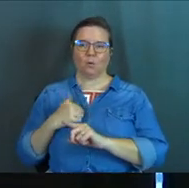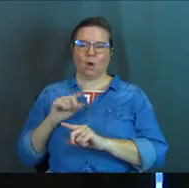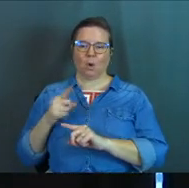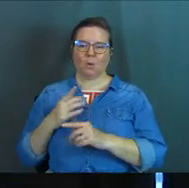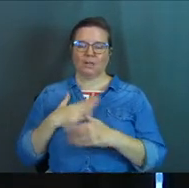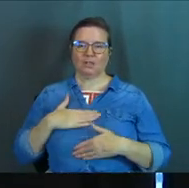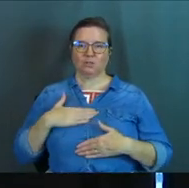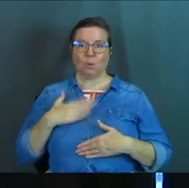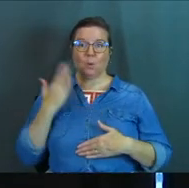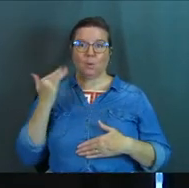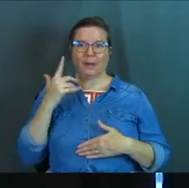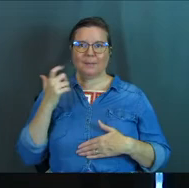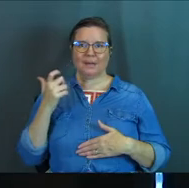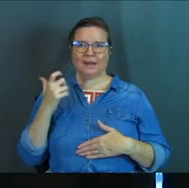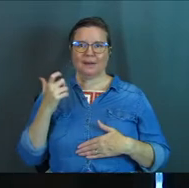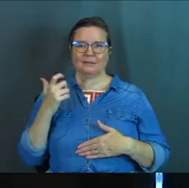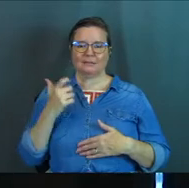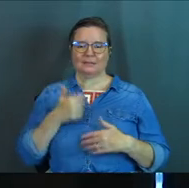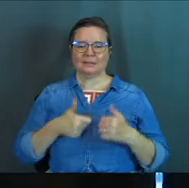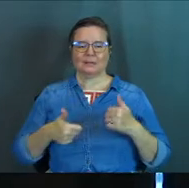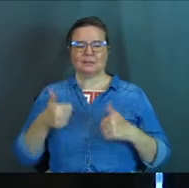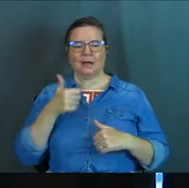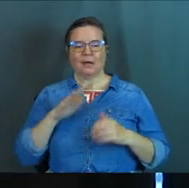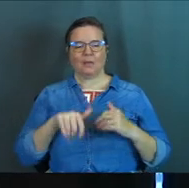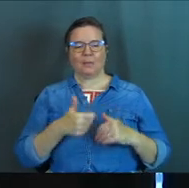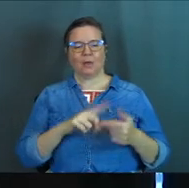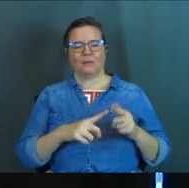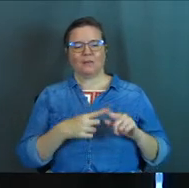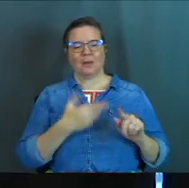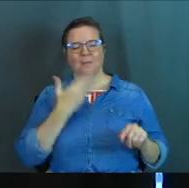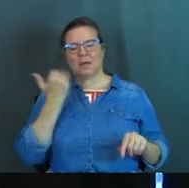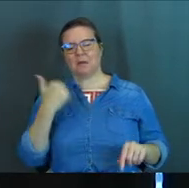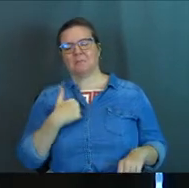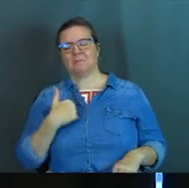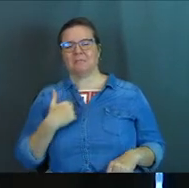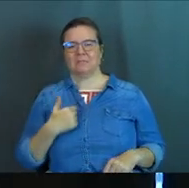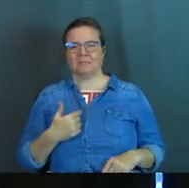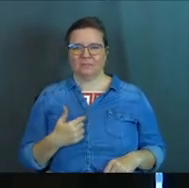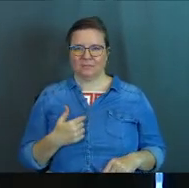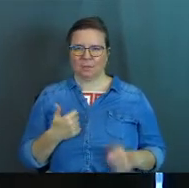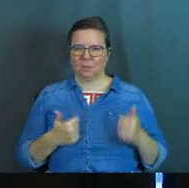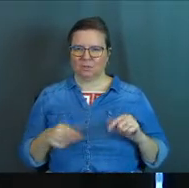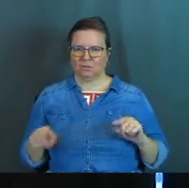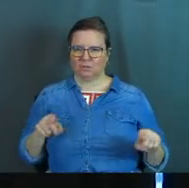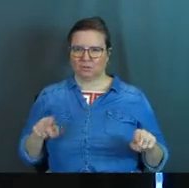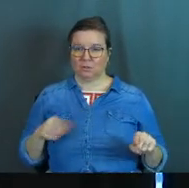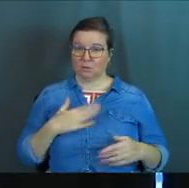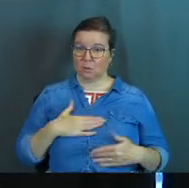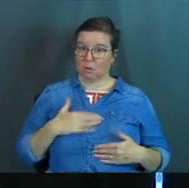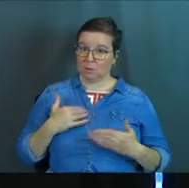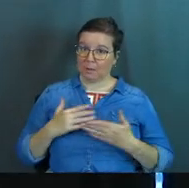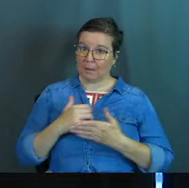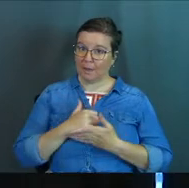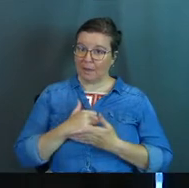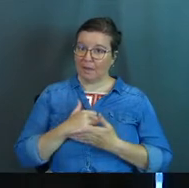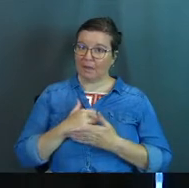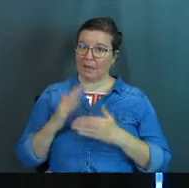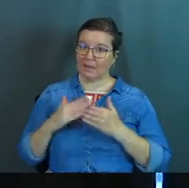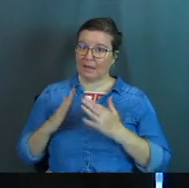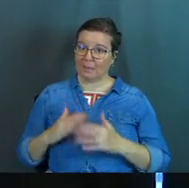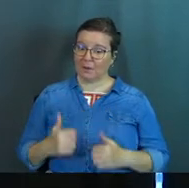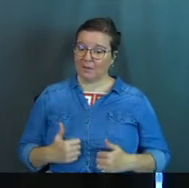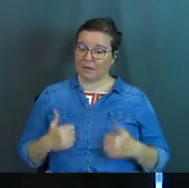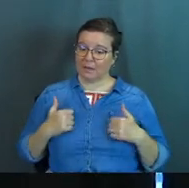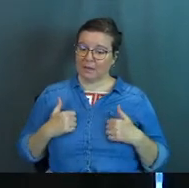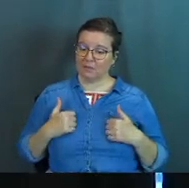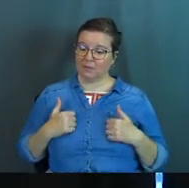I only enjoy it because it's higher than all my other friends? Do I enjoy what I make in the neighborhood